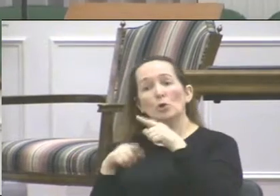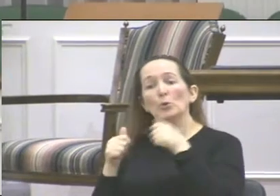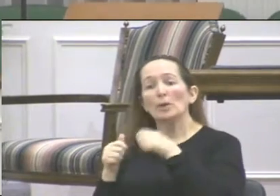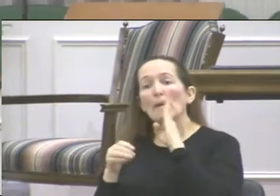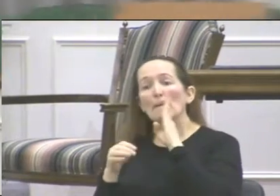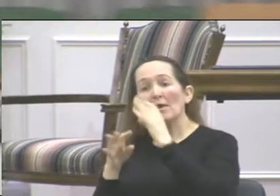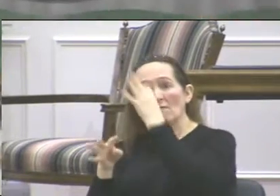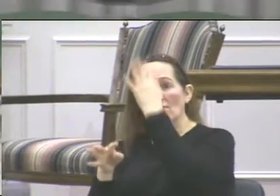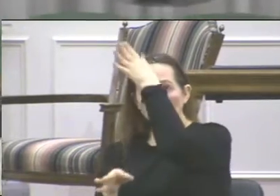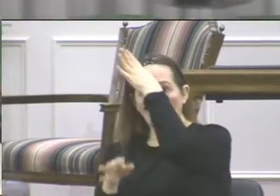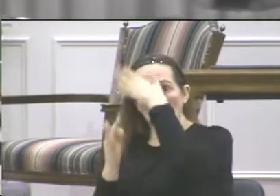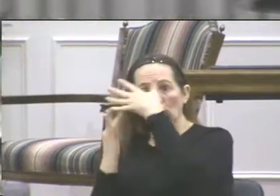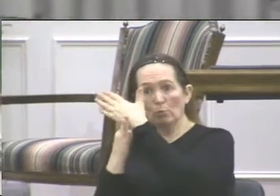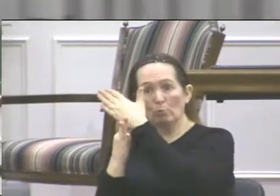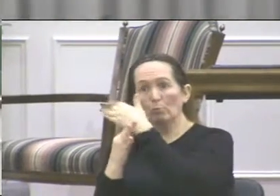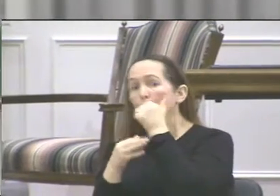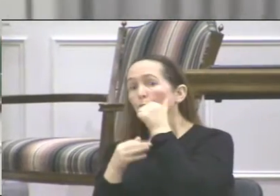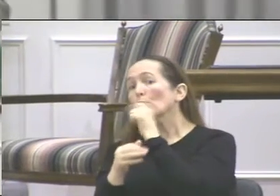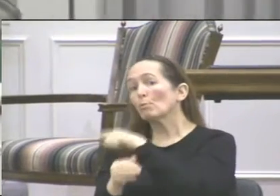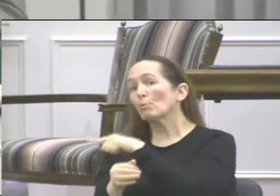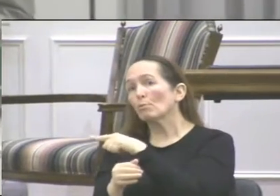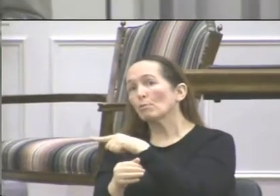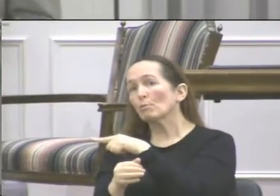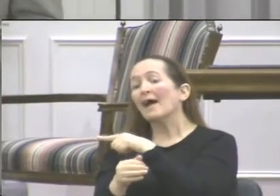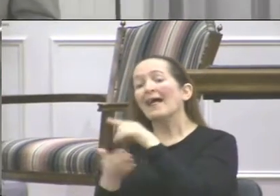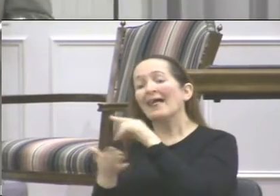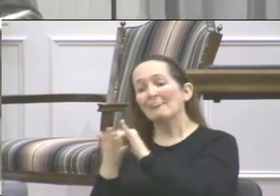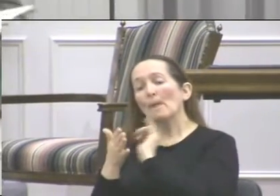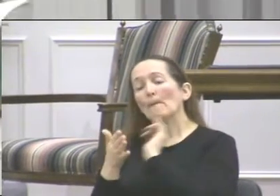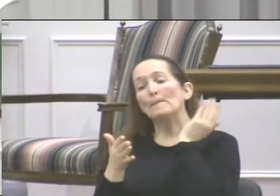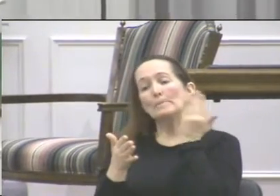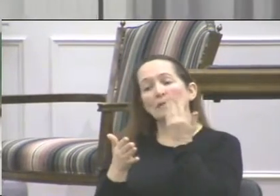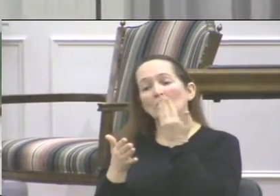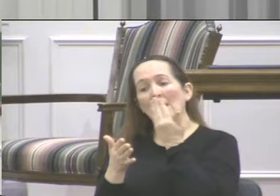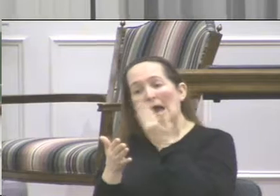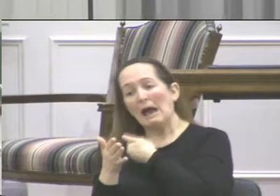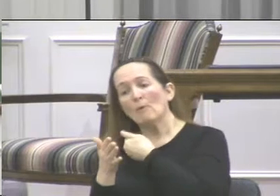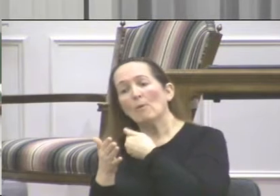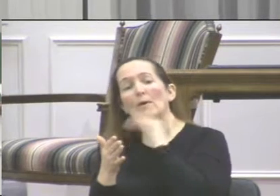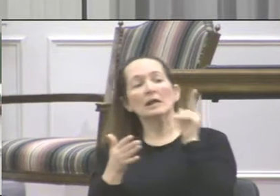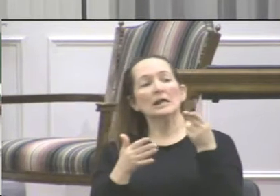You can be the father through her. That will be our.